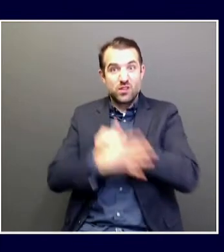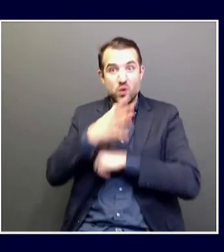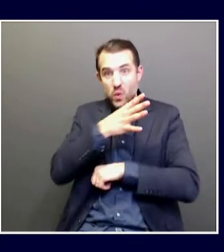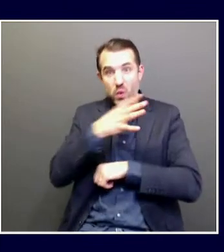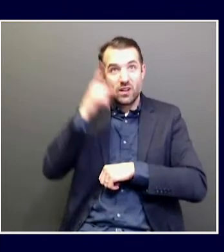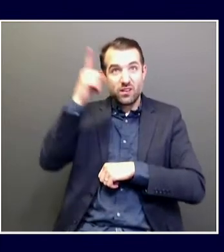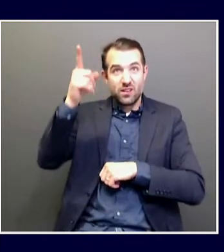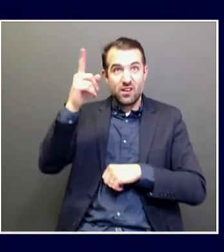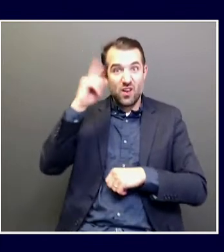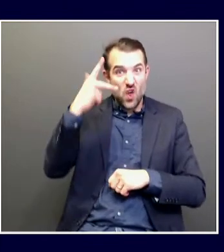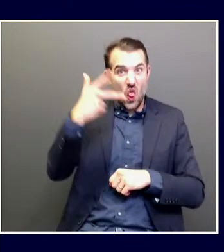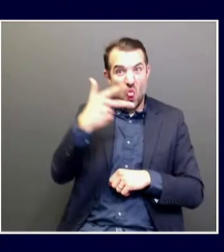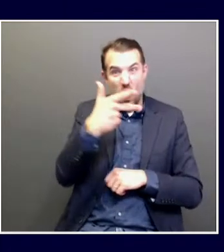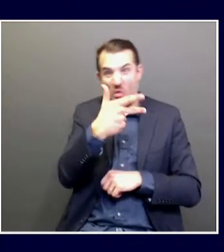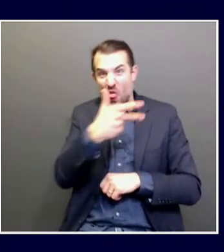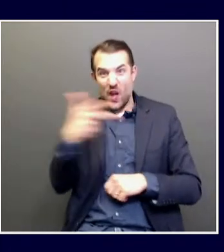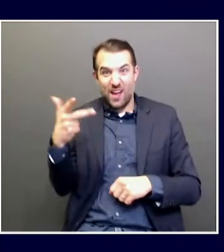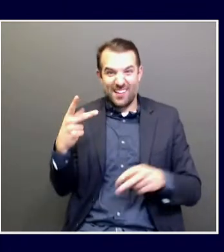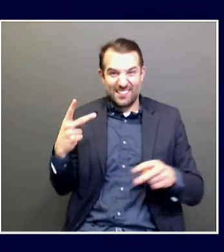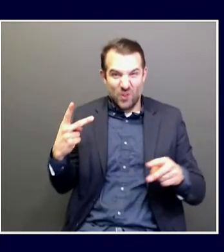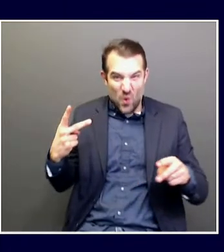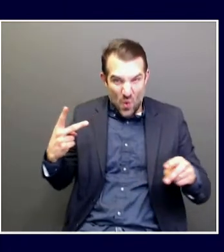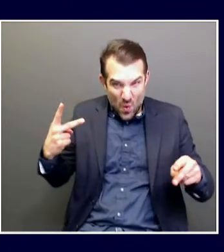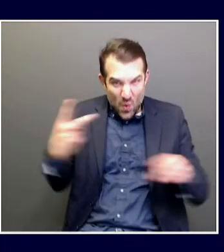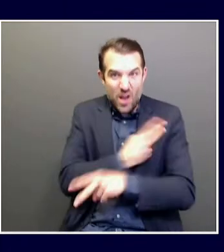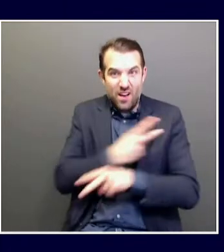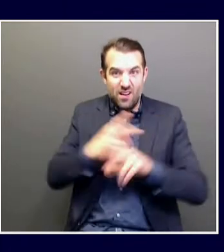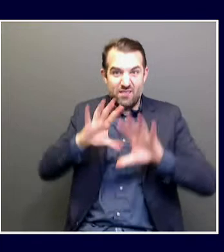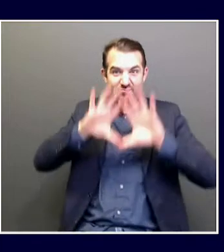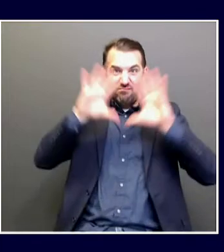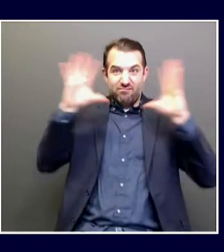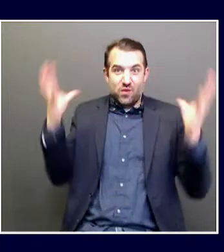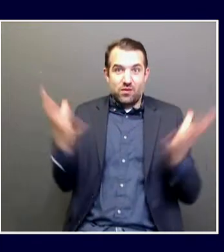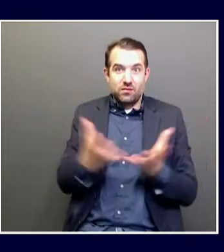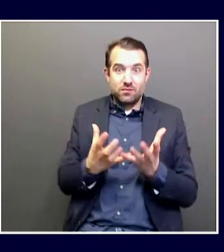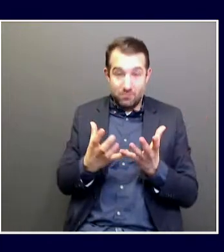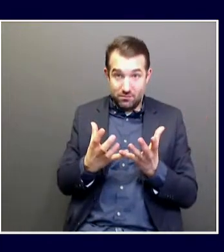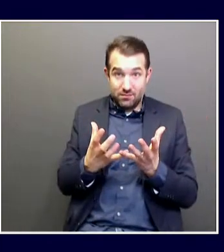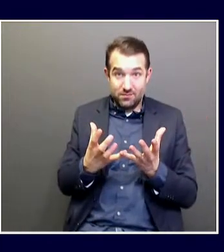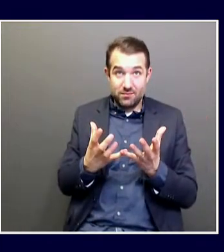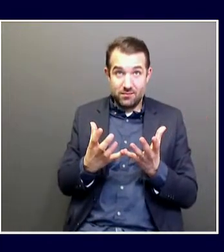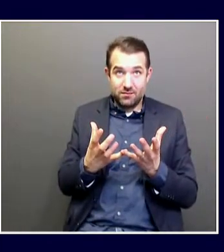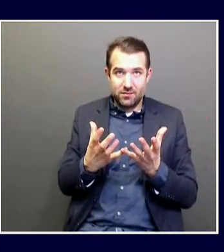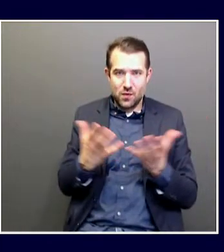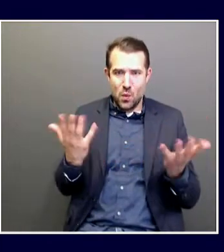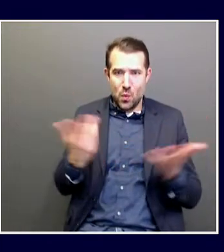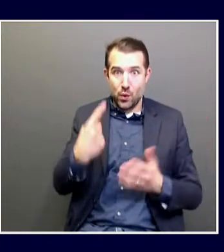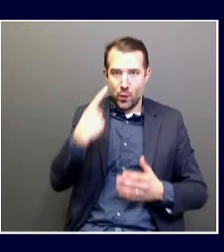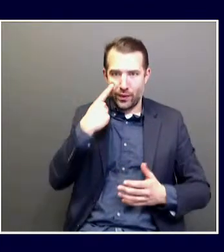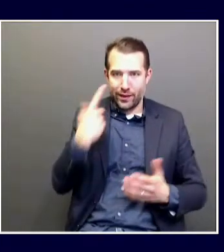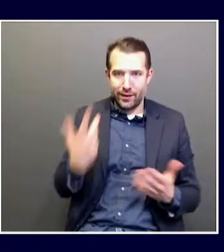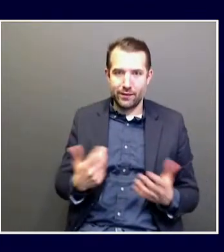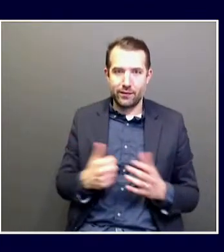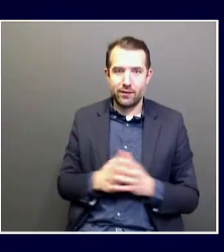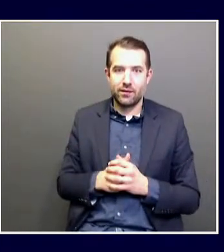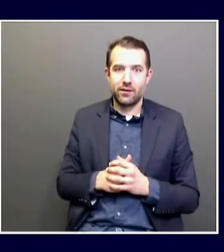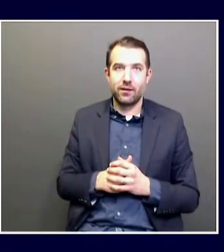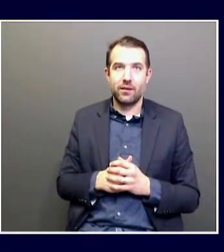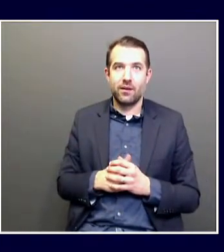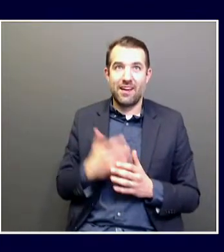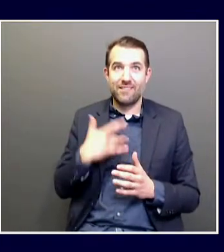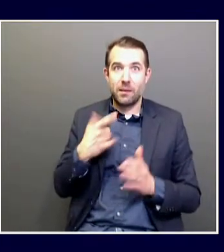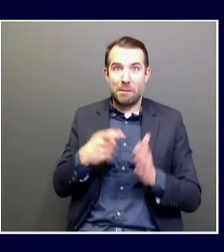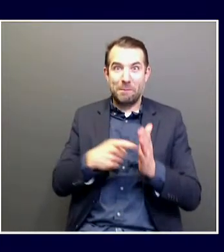the spread? And do you believe that we're at a level of seriousness where mask and social distancing mandates may be necessary?